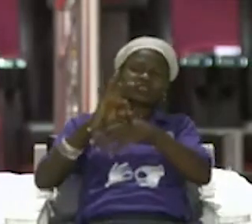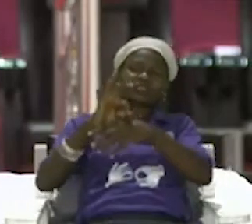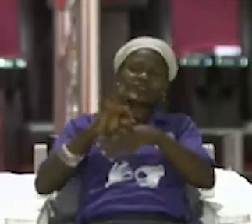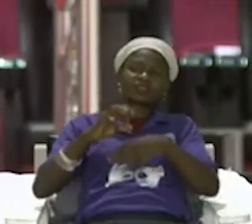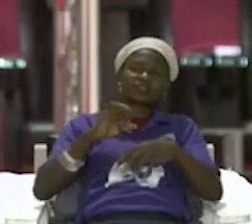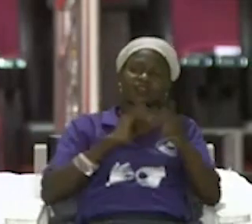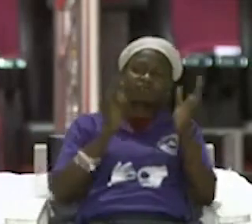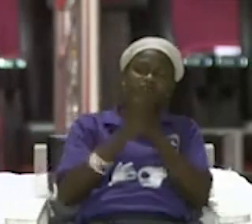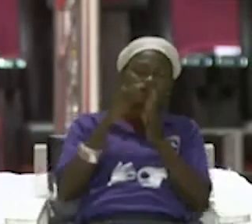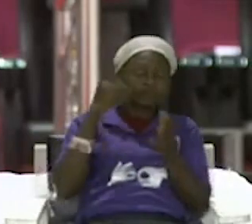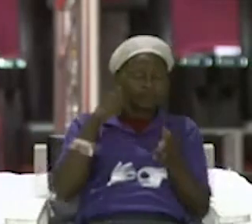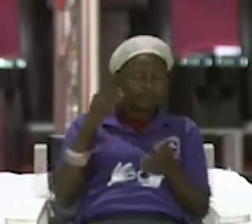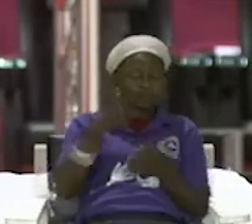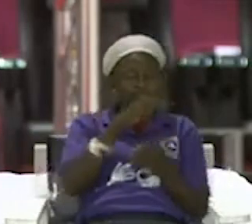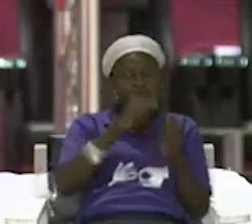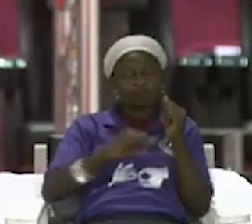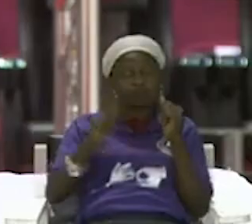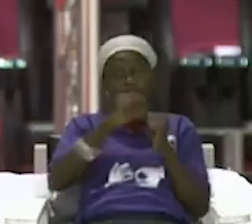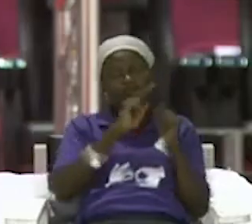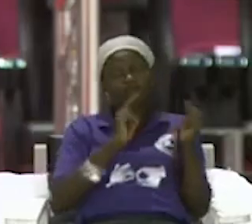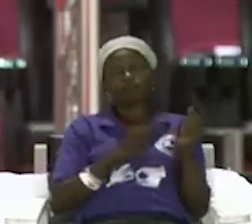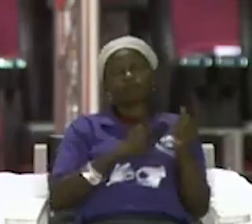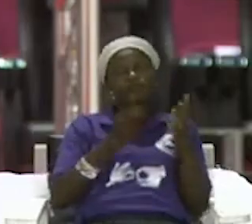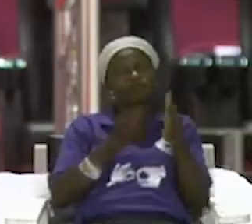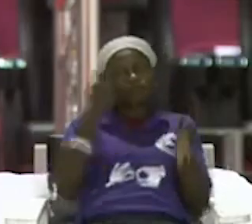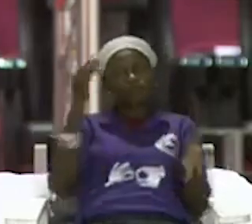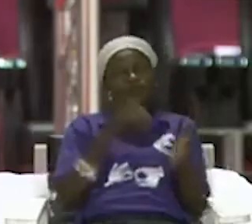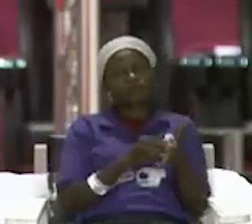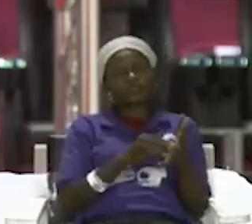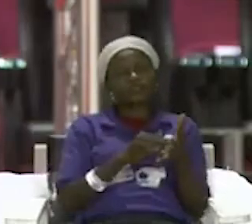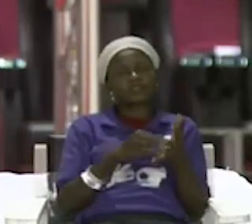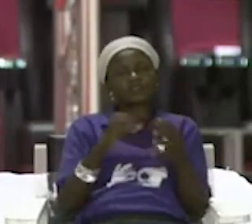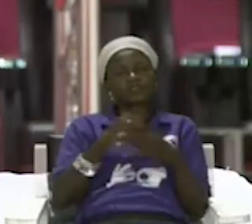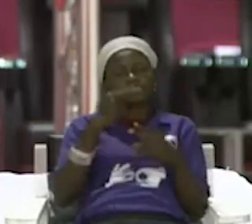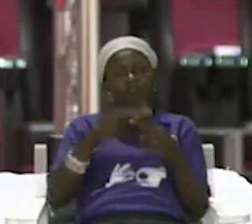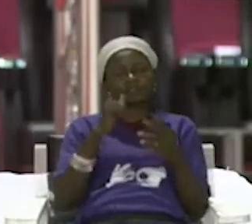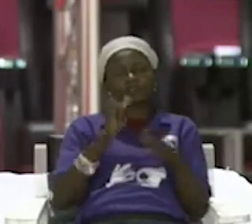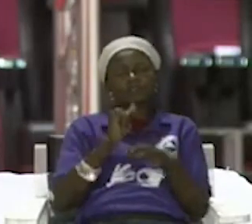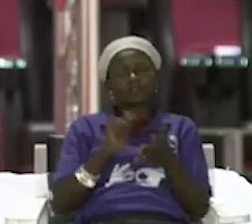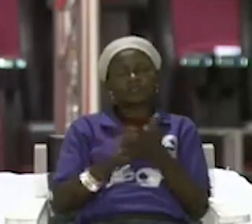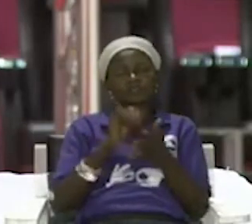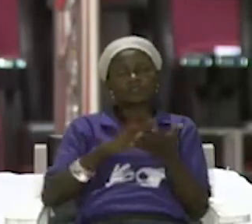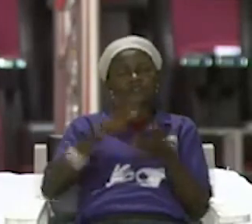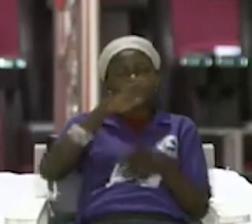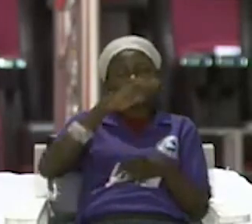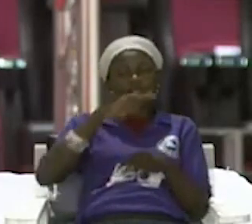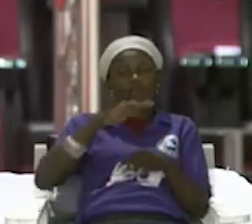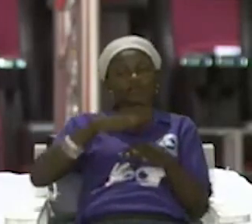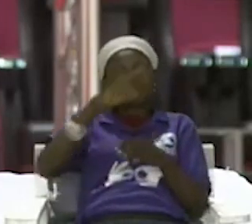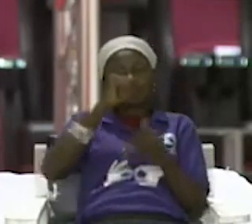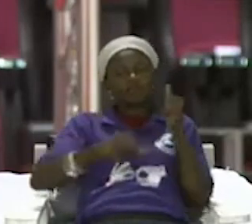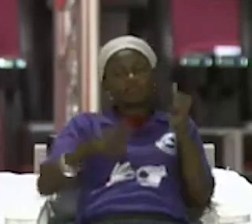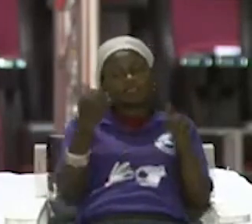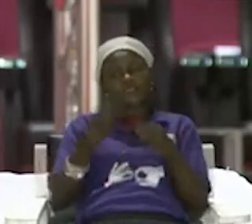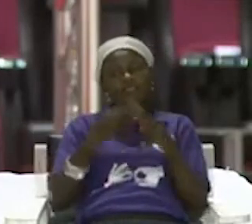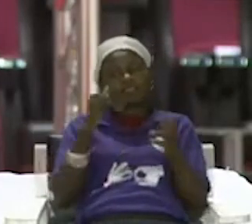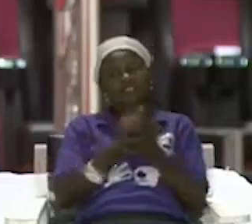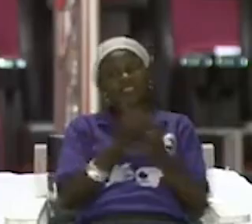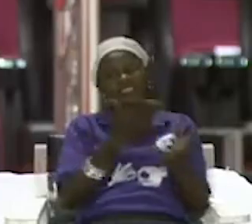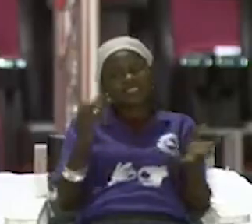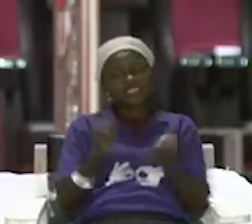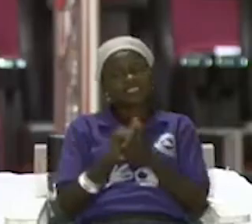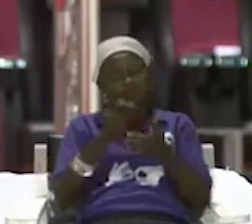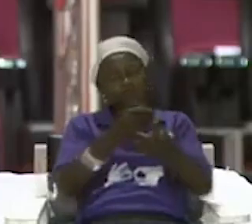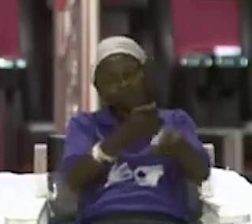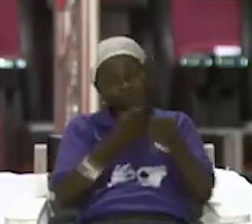I pray for every one of us once again, in the name that's above every other name, that thing that would draw